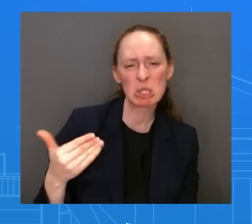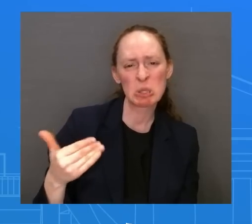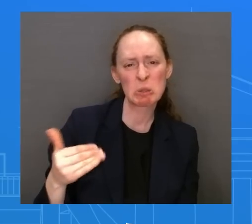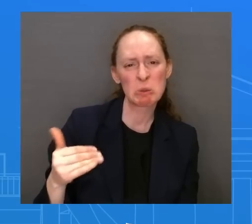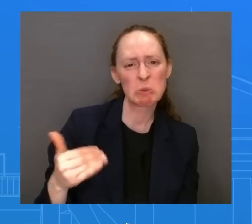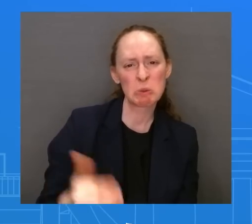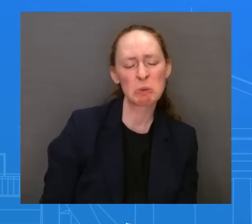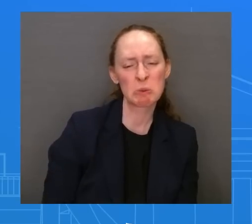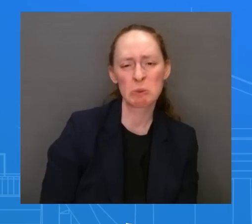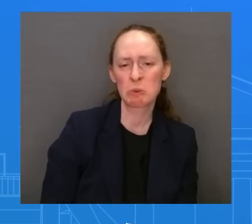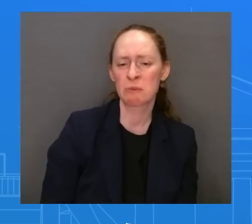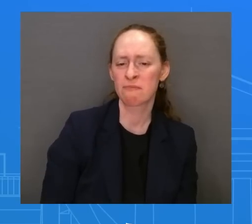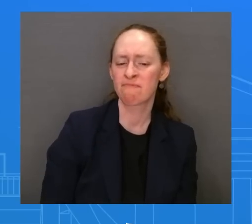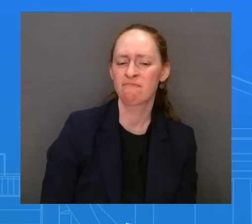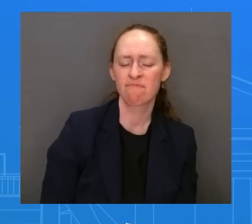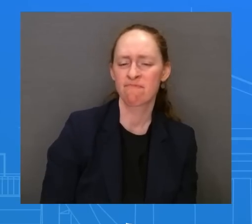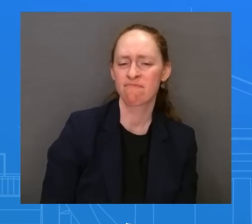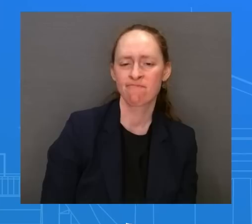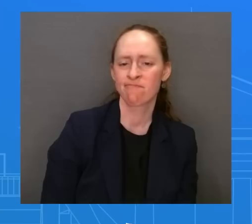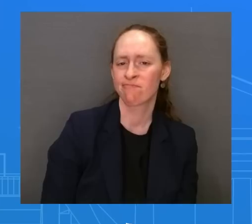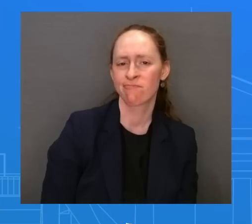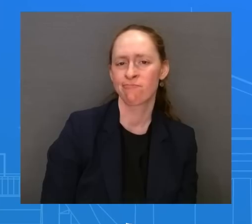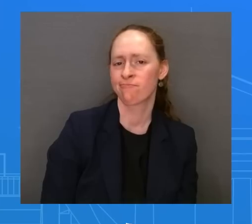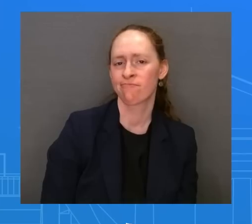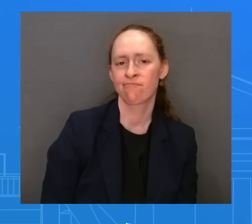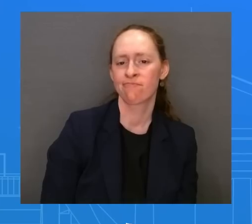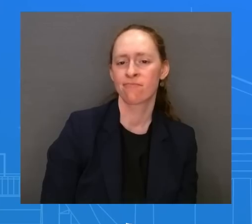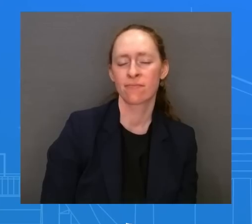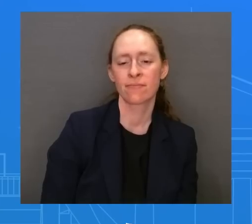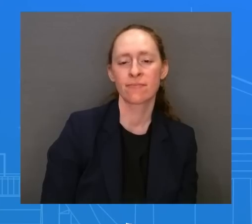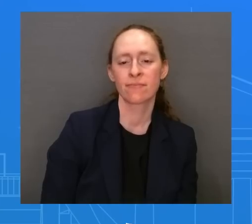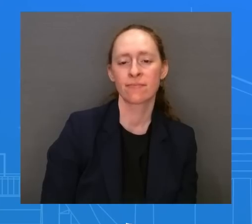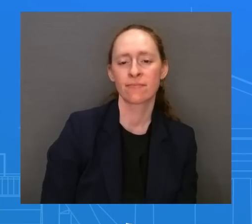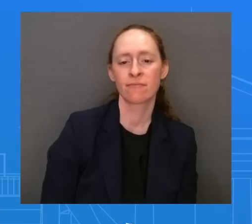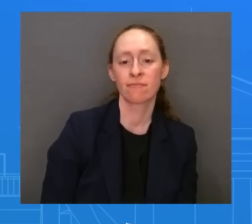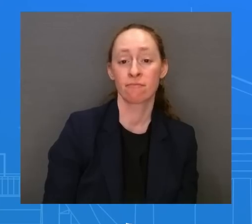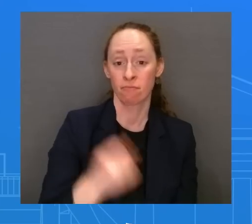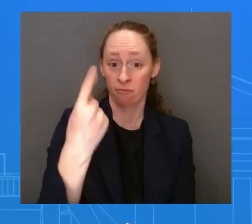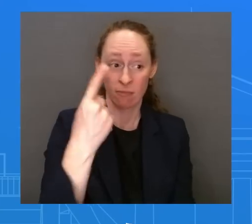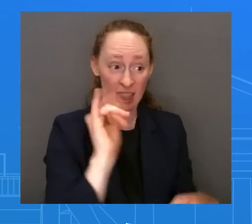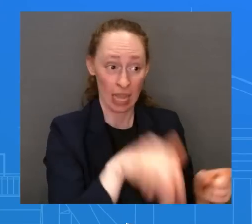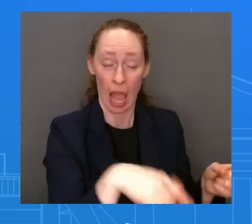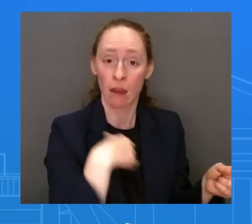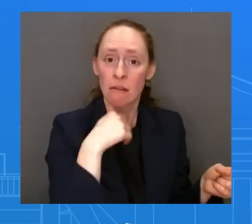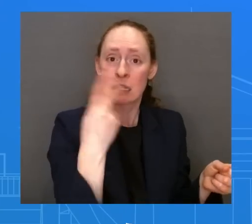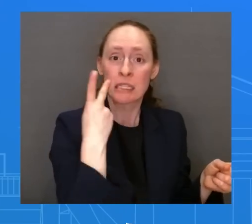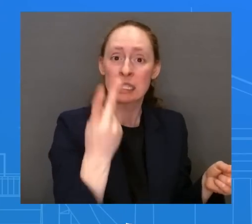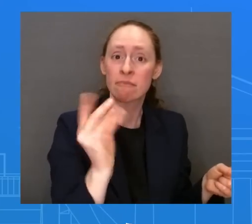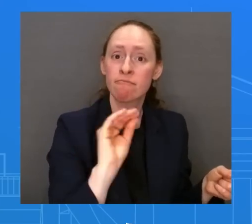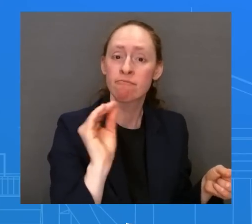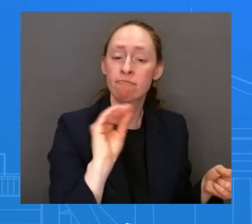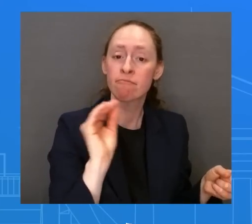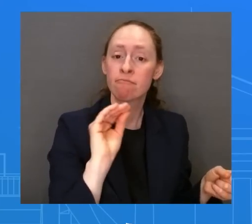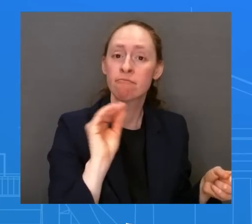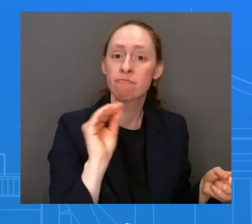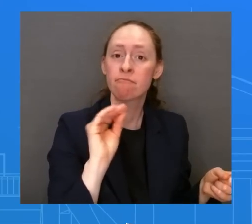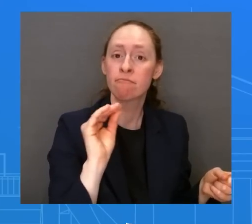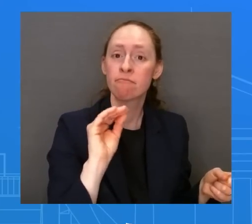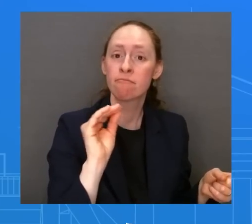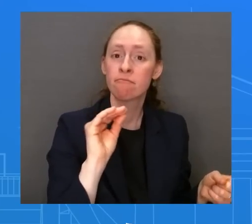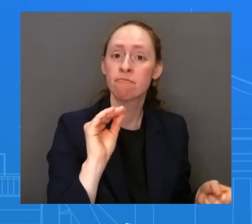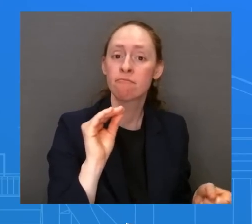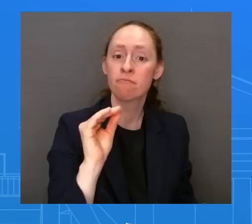for their country now we didn't see that we didn't see that and part of the reason we didn't see that is because we couldn't see the plans the the previous administration